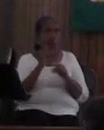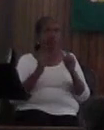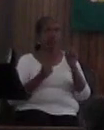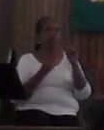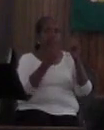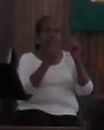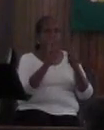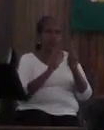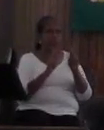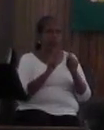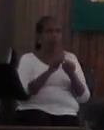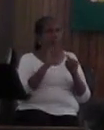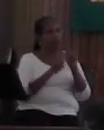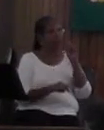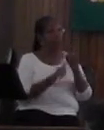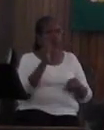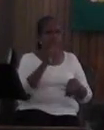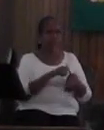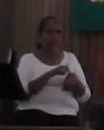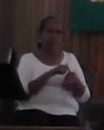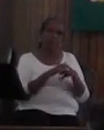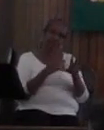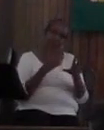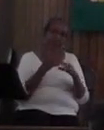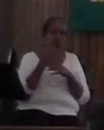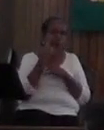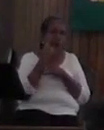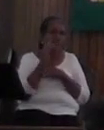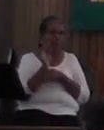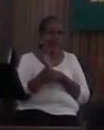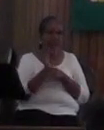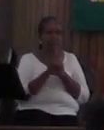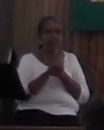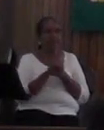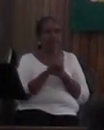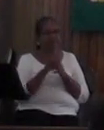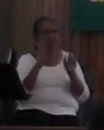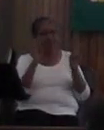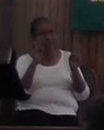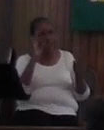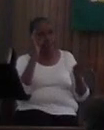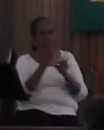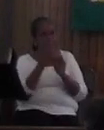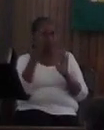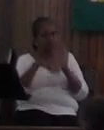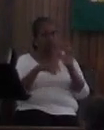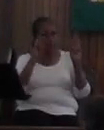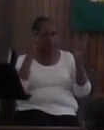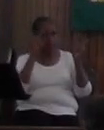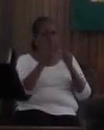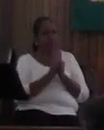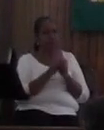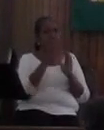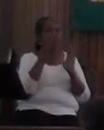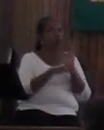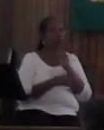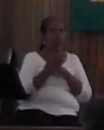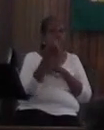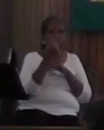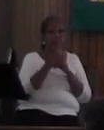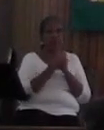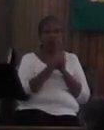often, it is simply referred to as the faith chapter. Chapter 11